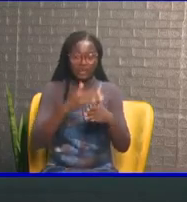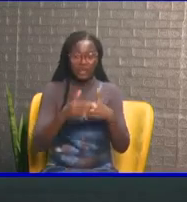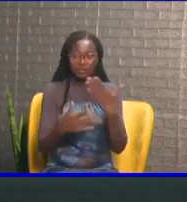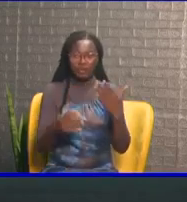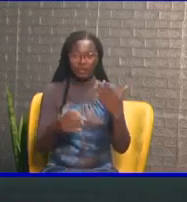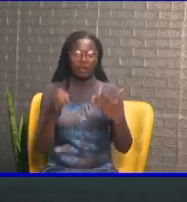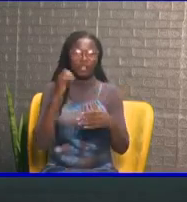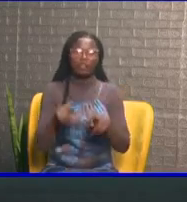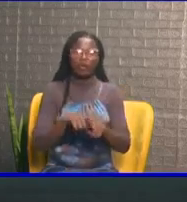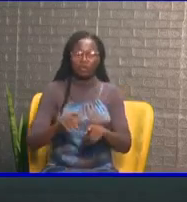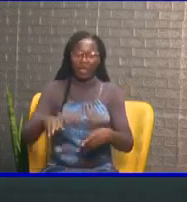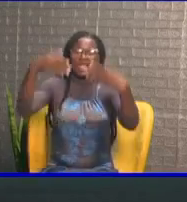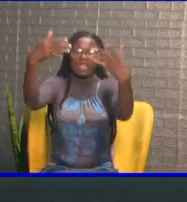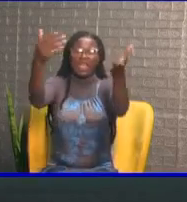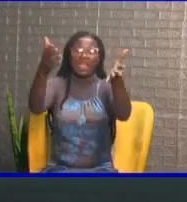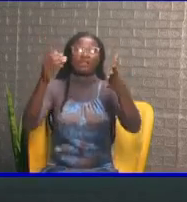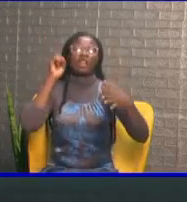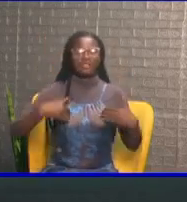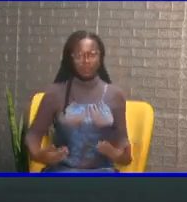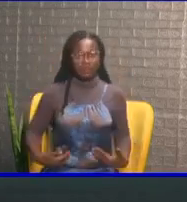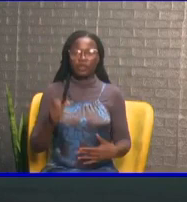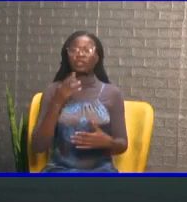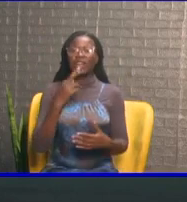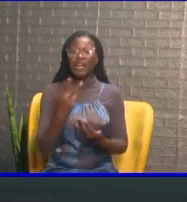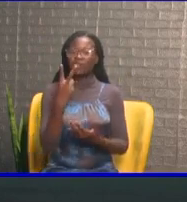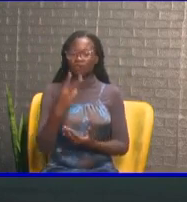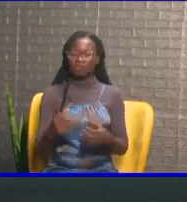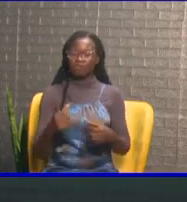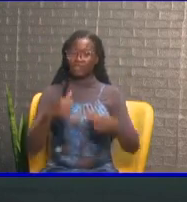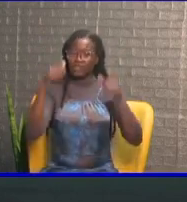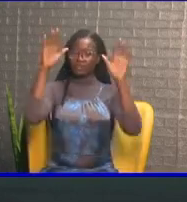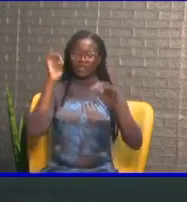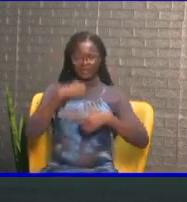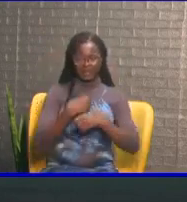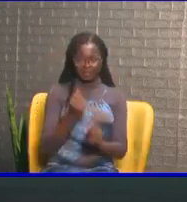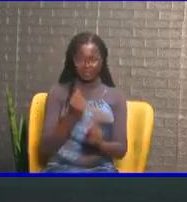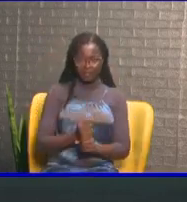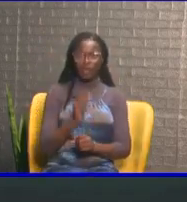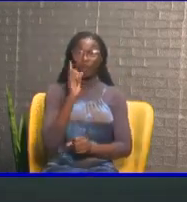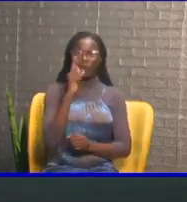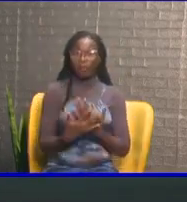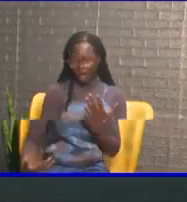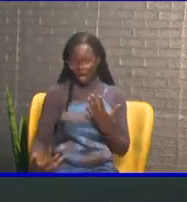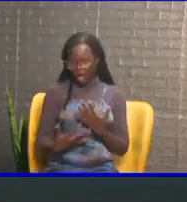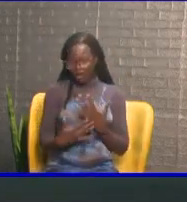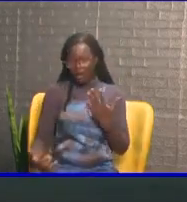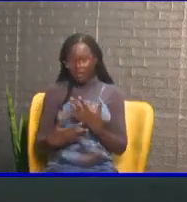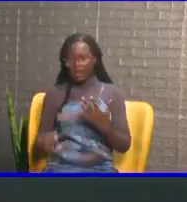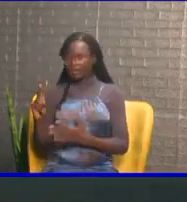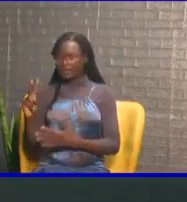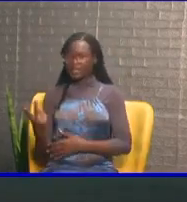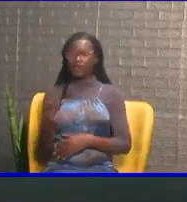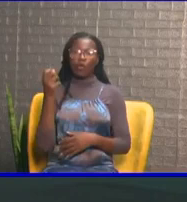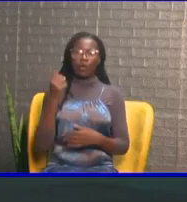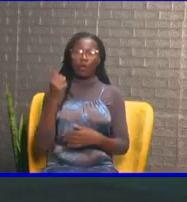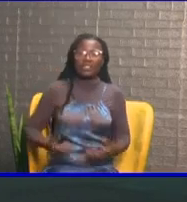body. So there were two sacrifices he made there. One, the shedding of his blood. The second was the offering